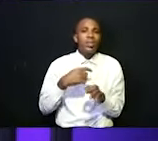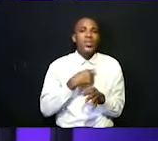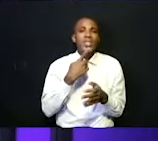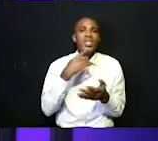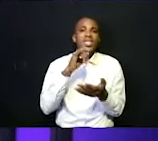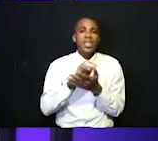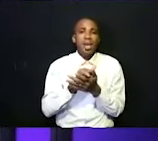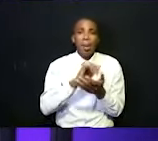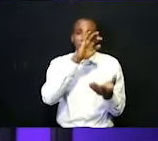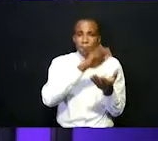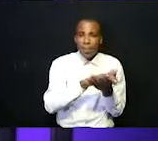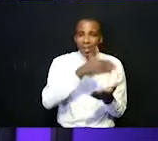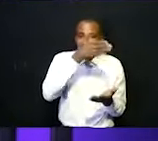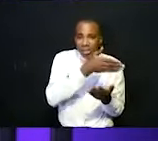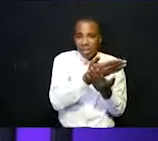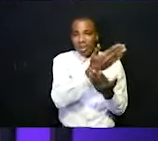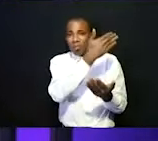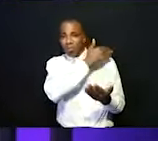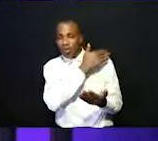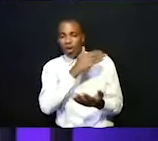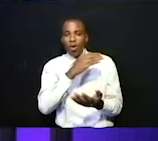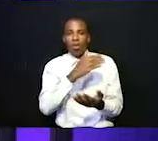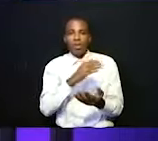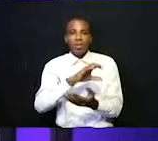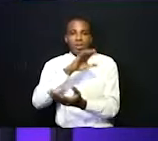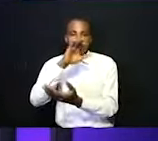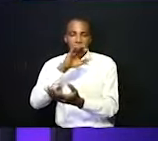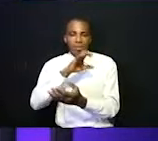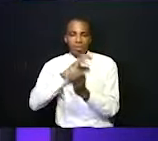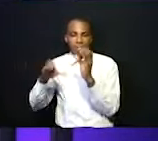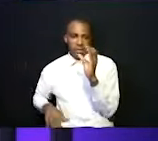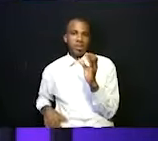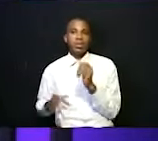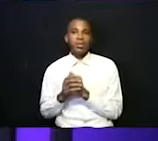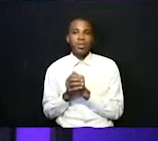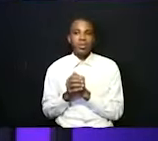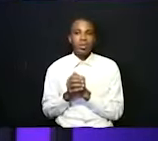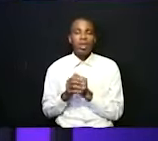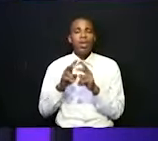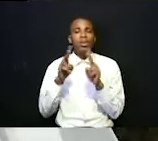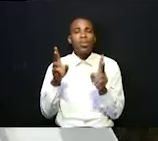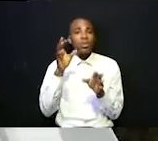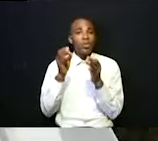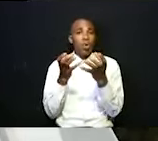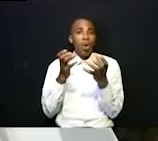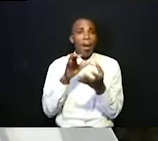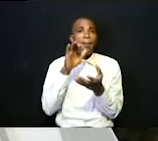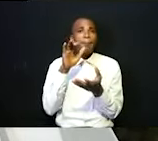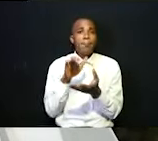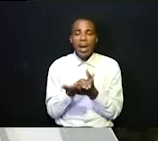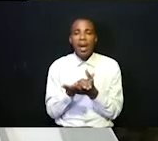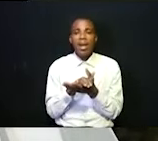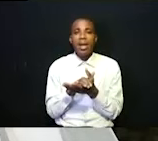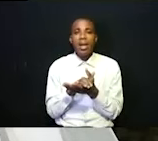then it stands to reason that one does not necessarily need to be a Christian in order to